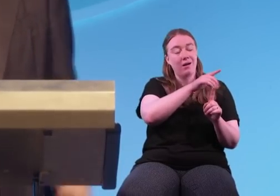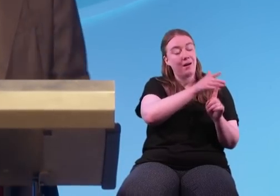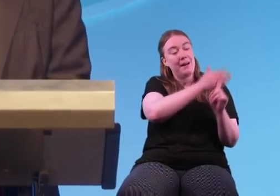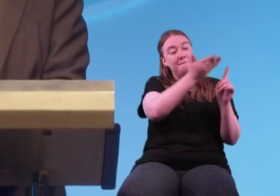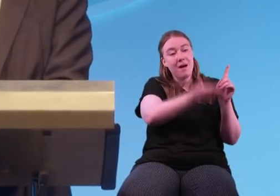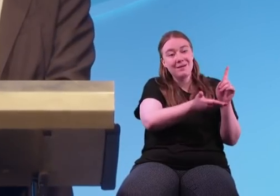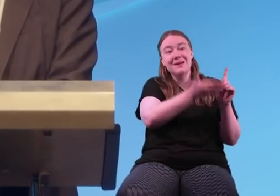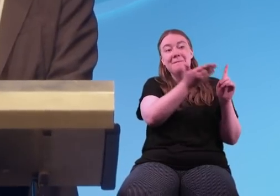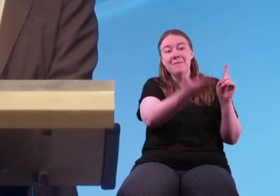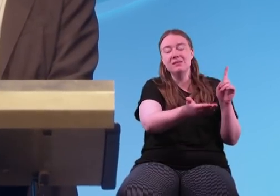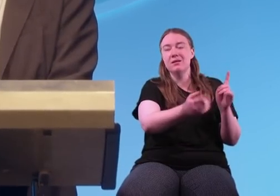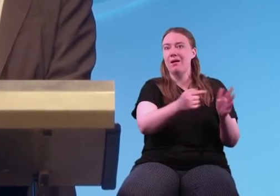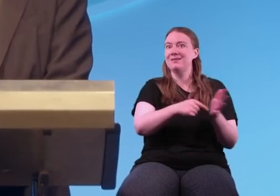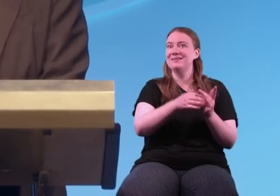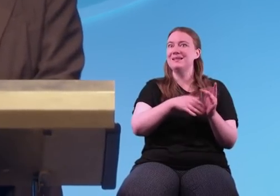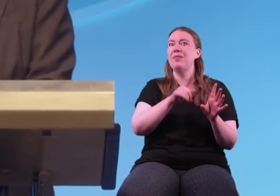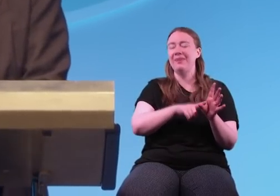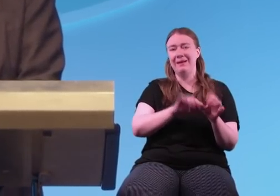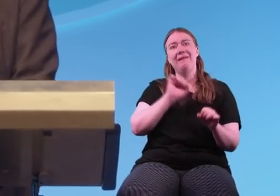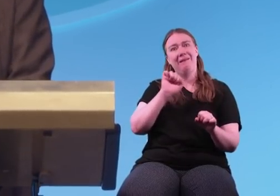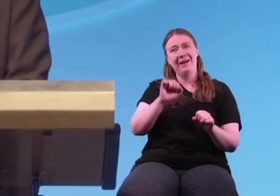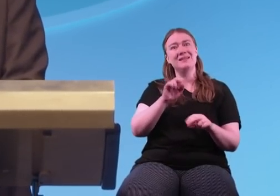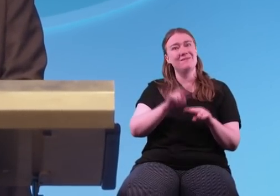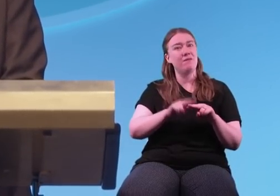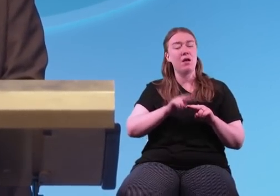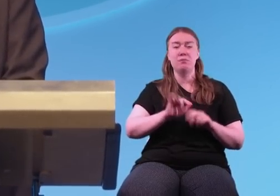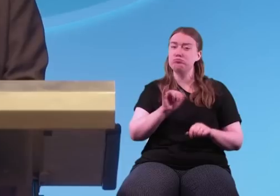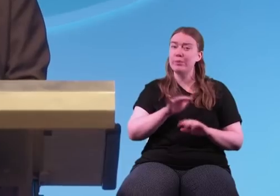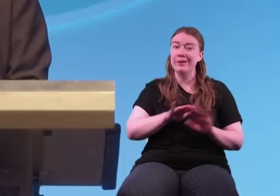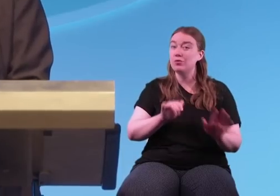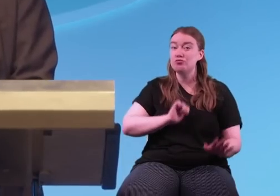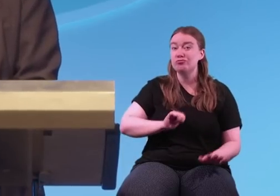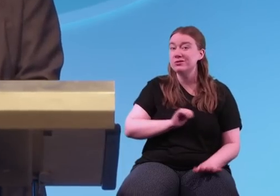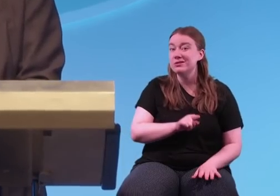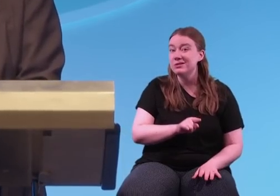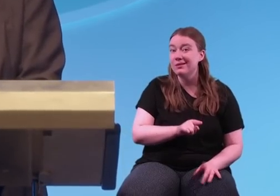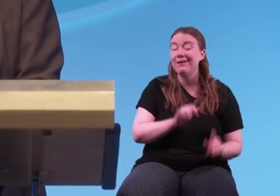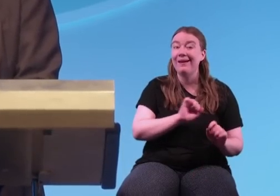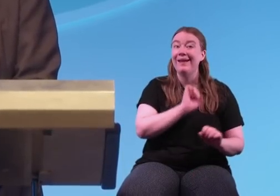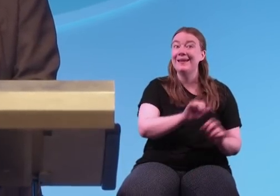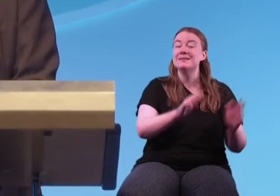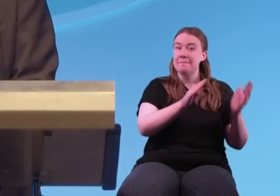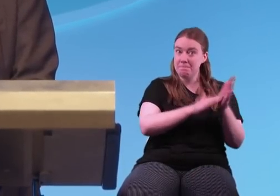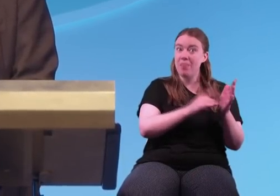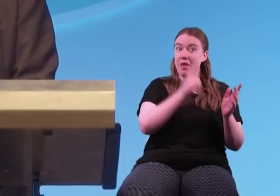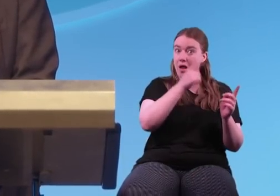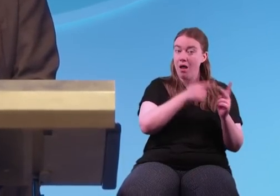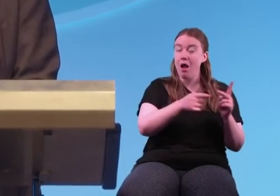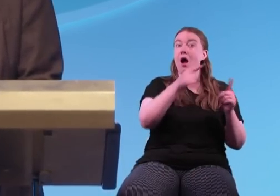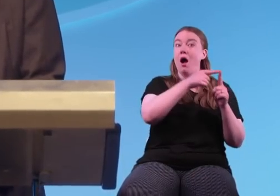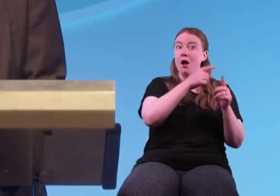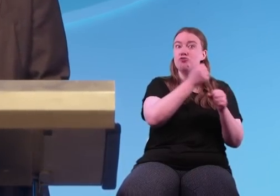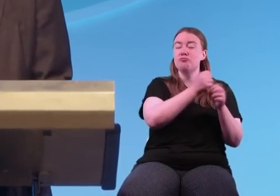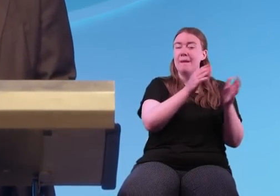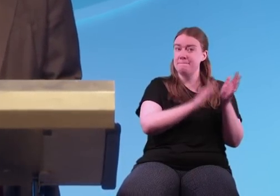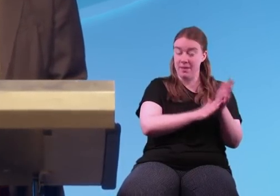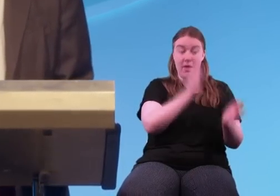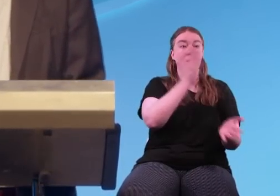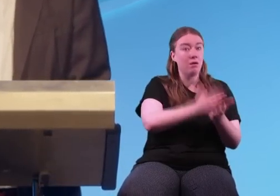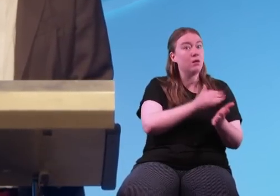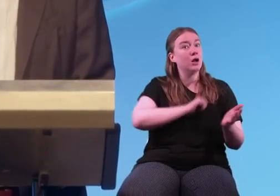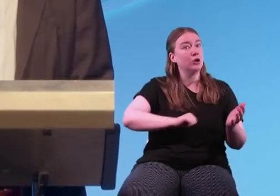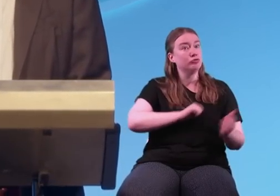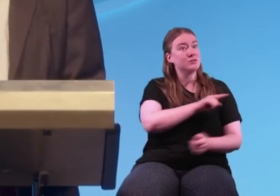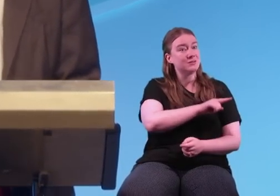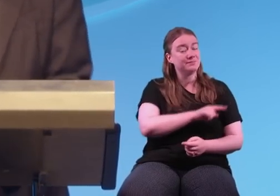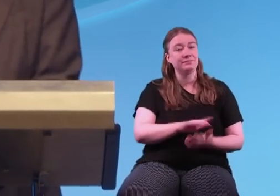although his father probably was not a Christian, his mom and his grandmother were. And so he was